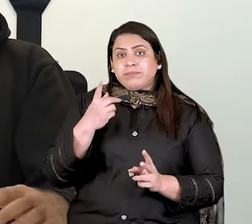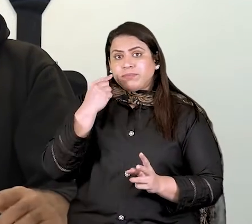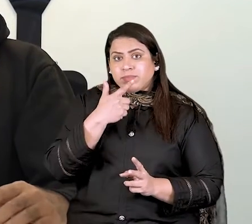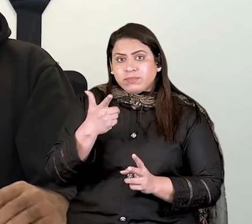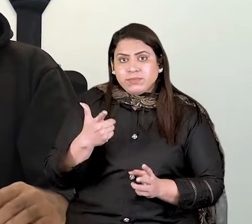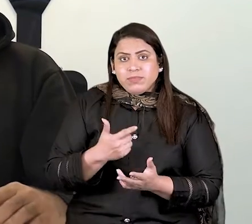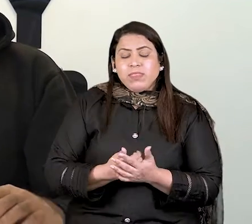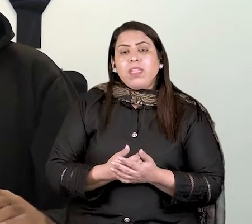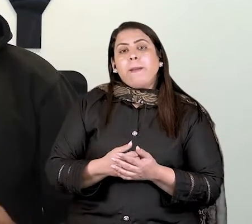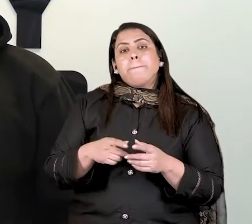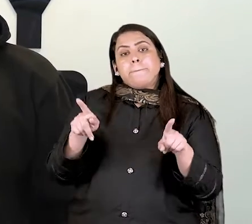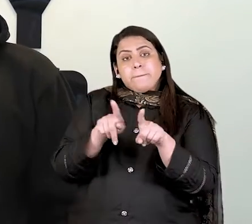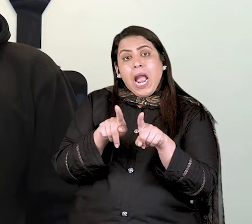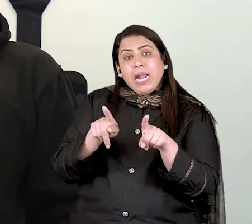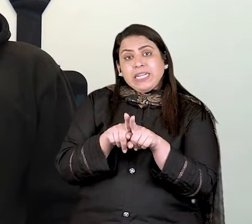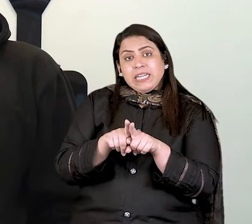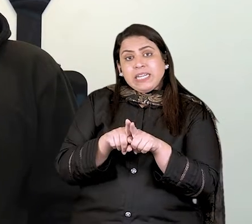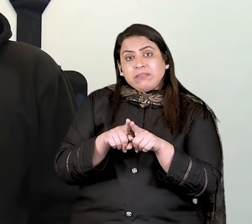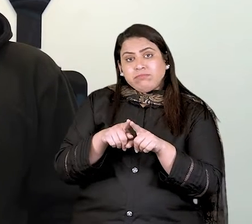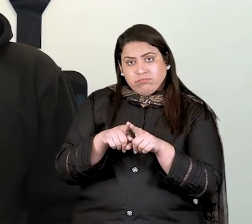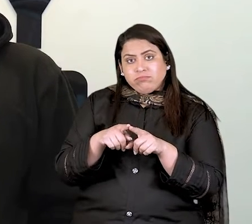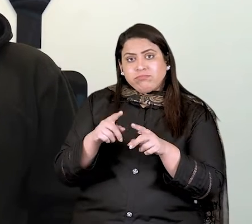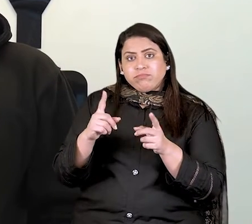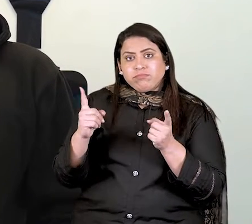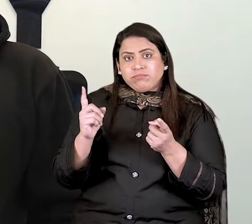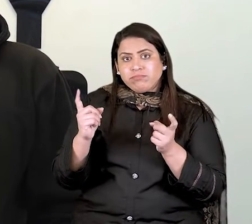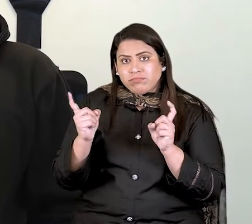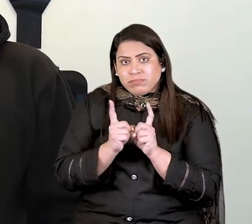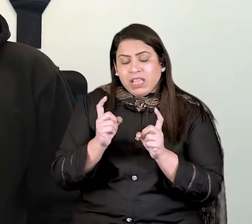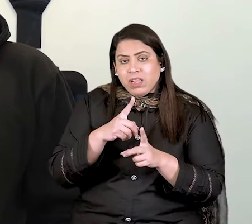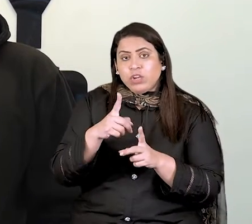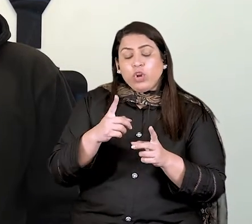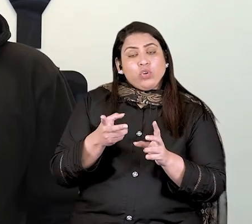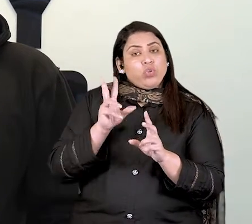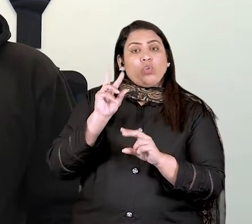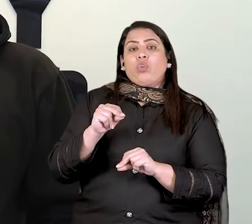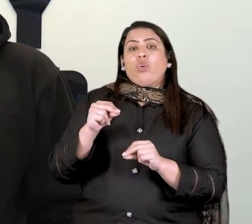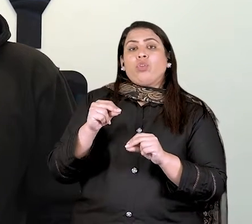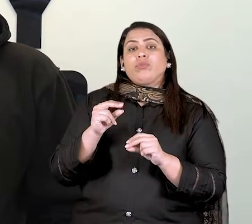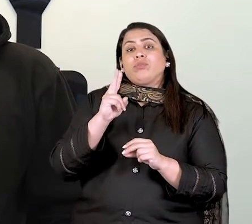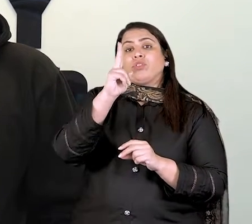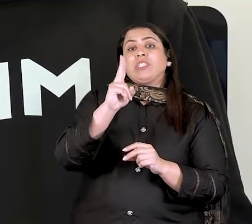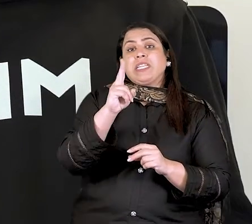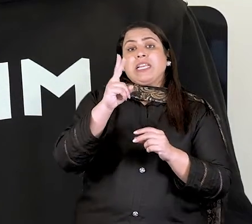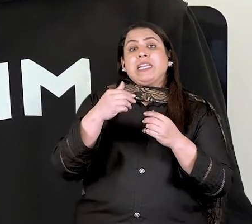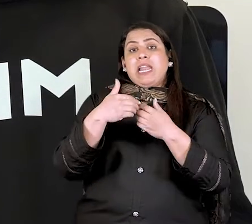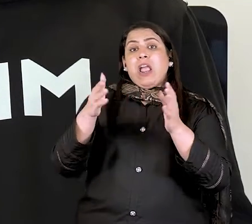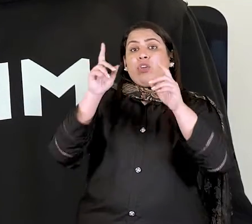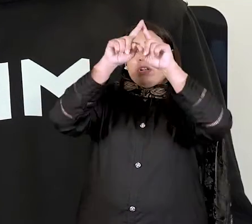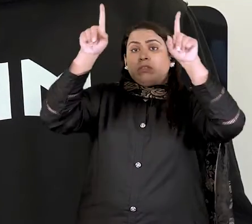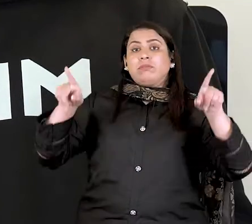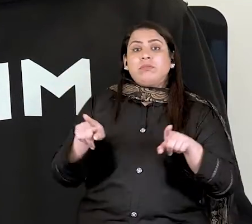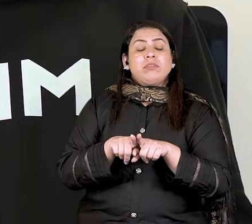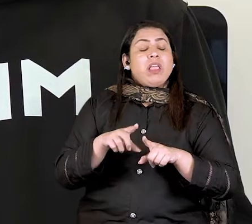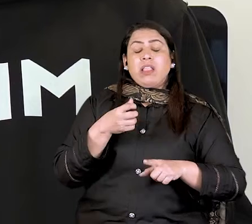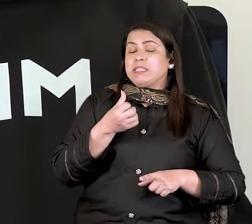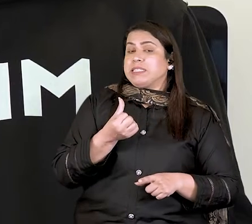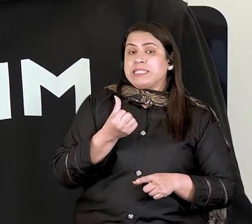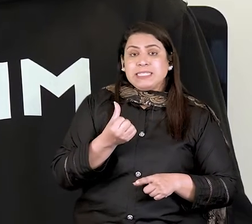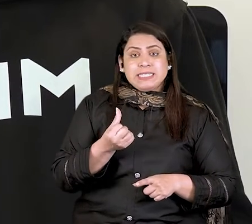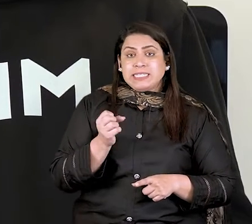are the customers? I'm sure loving it. How do you plan on expanding? So the second condition I placed on these